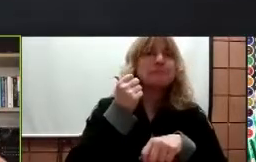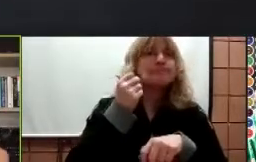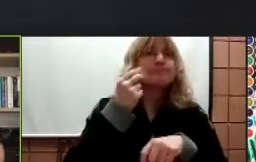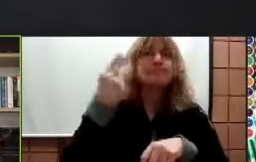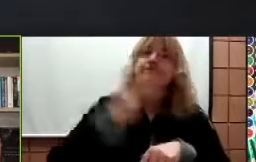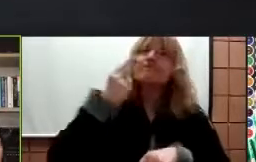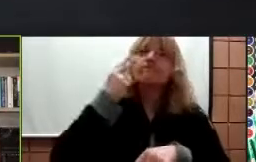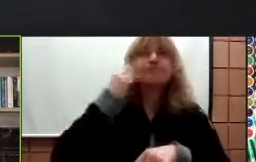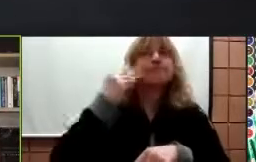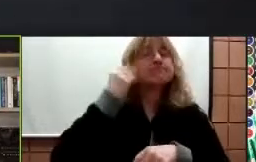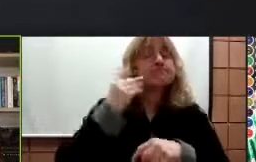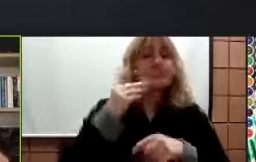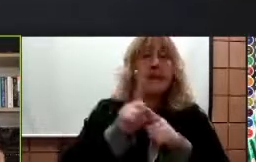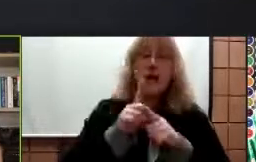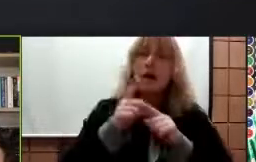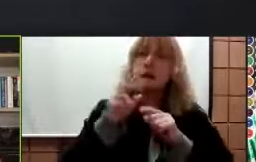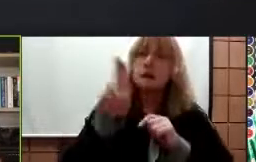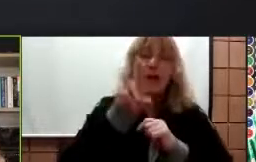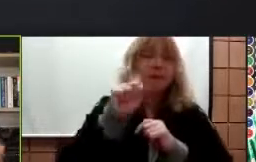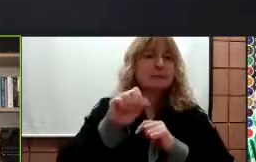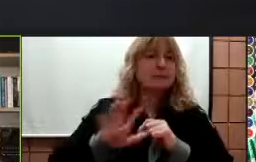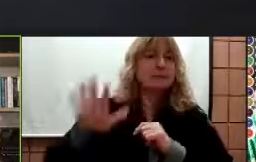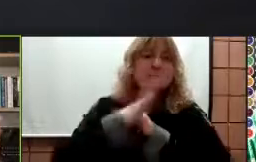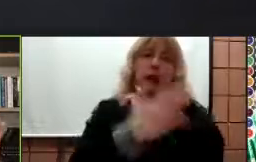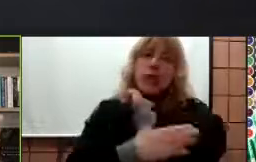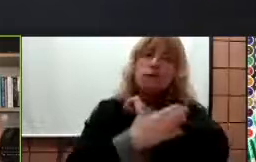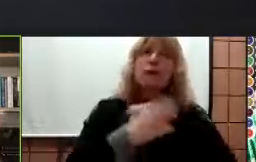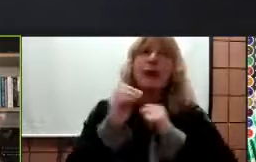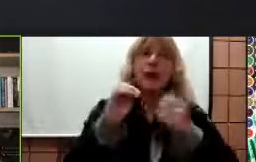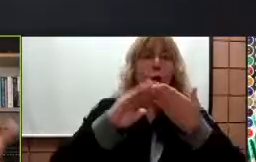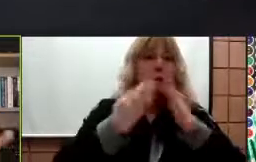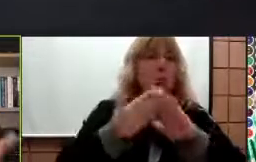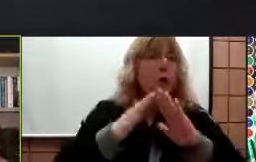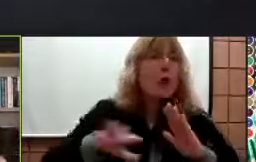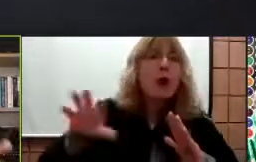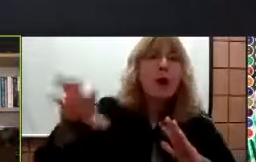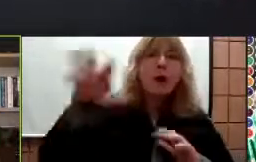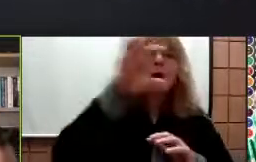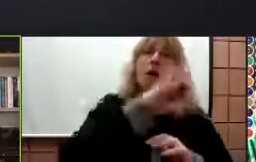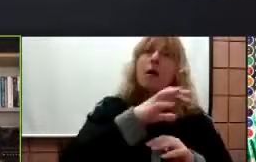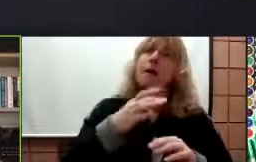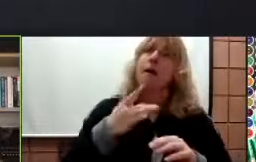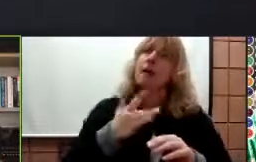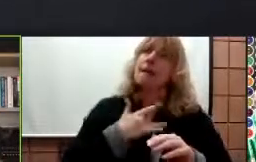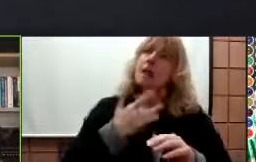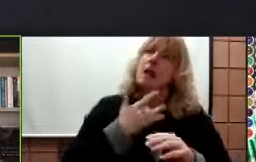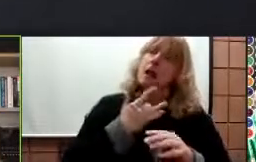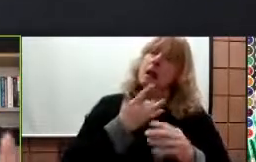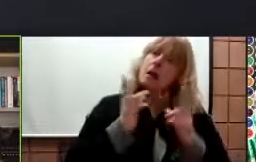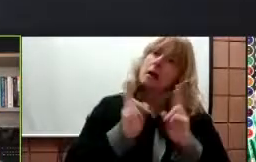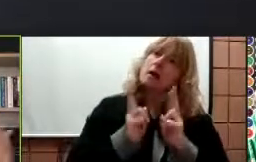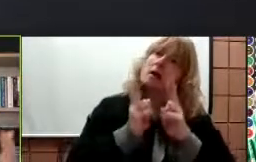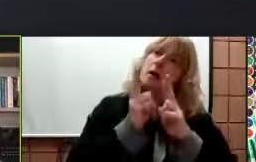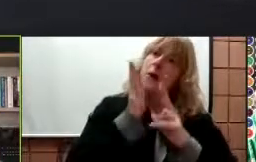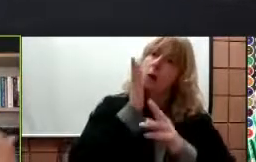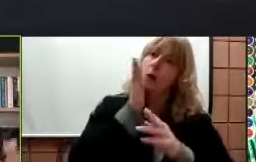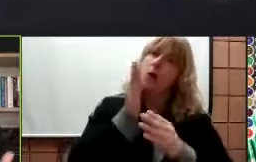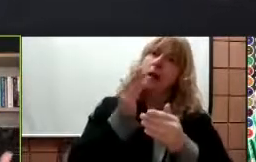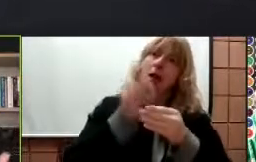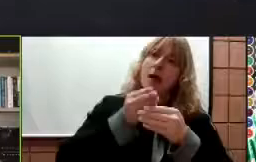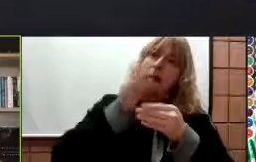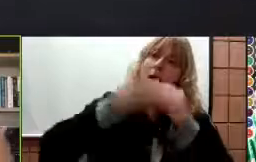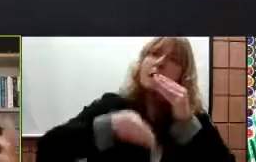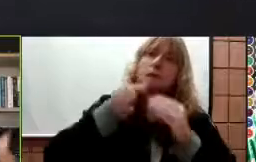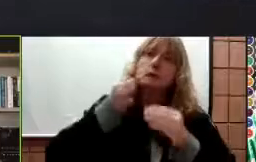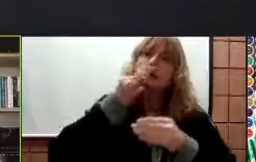for communities. It does feel like there's a end of the road that's coming. Obviously, we all have to continue to do all the things